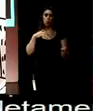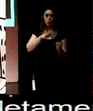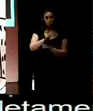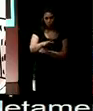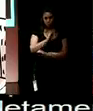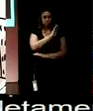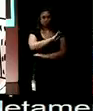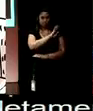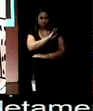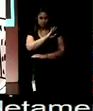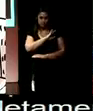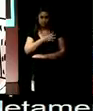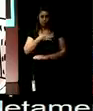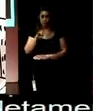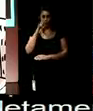And